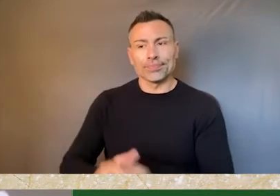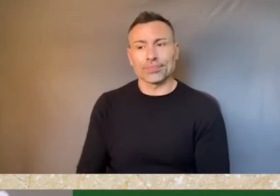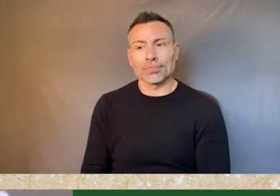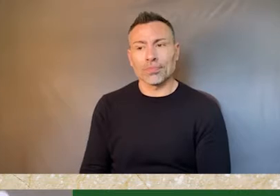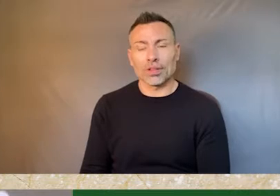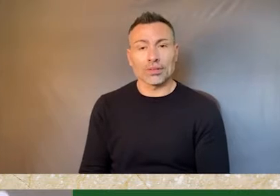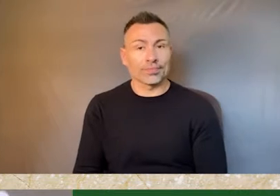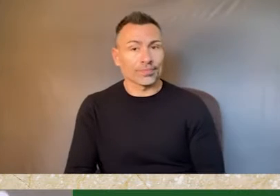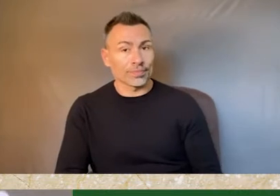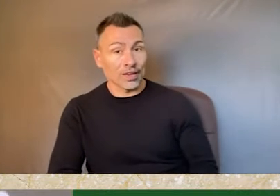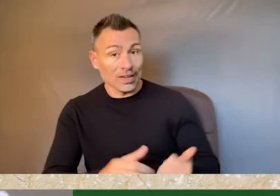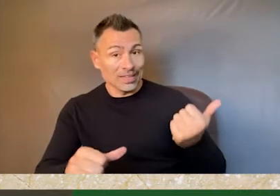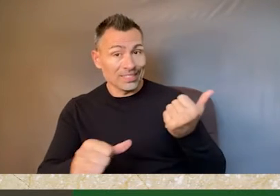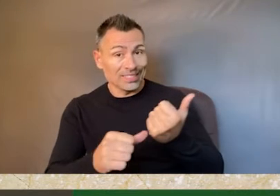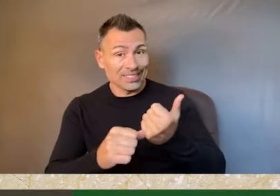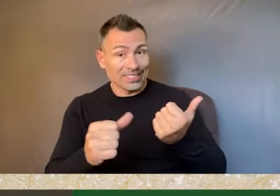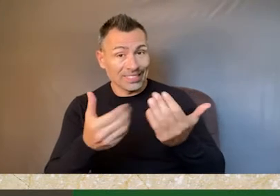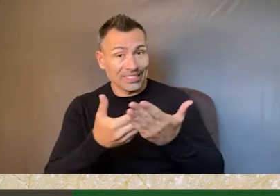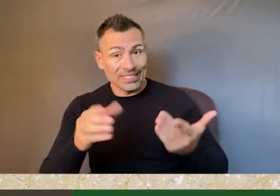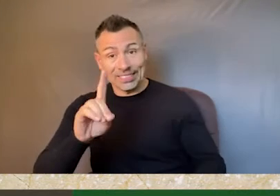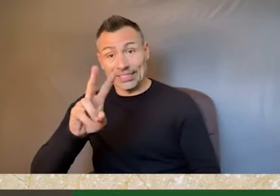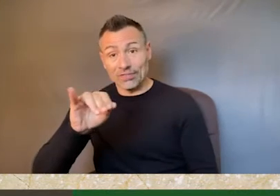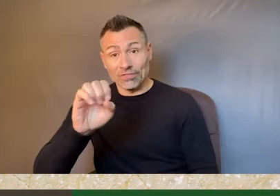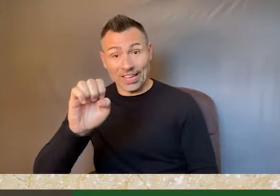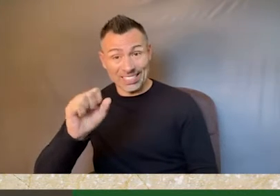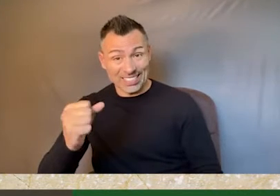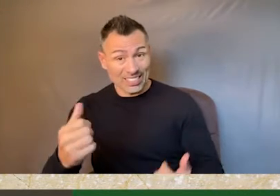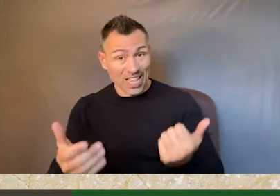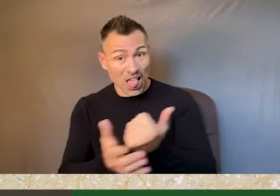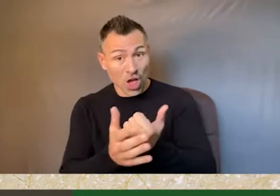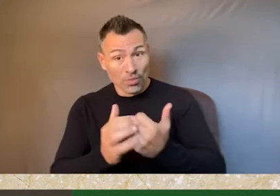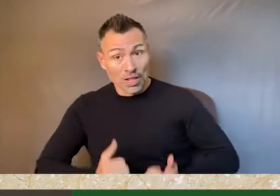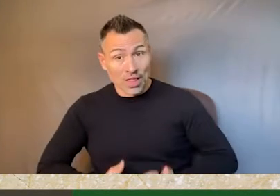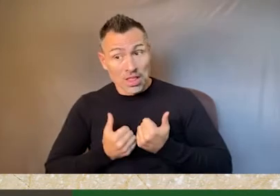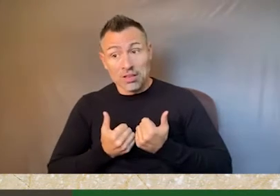Assistive devices help us to live our lives. They're really important and really personal.